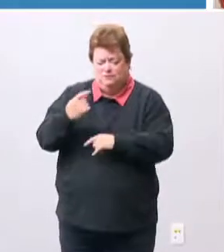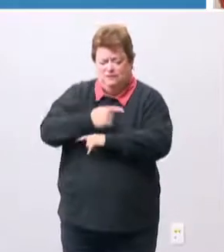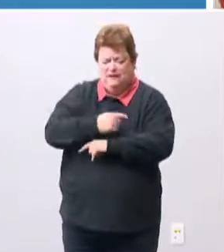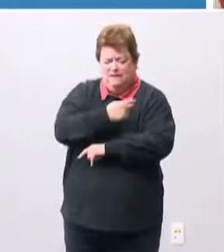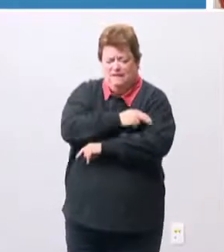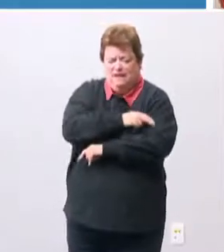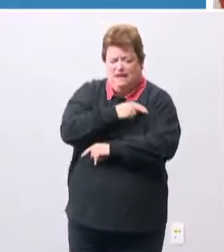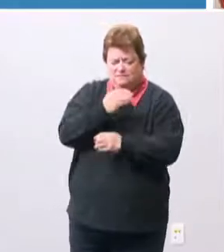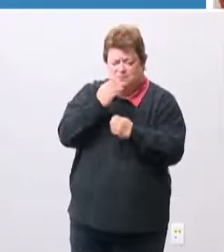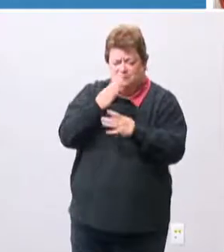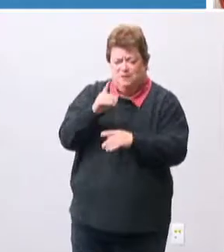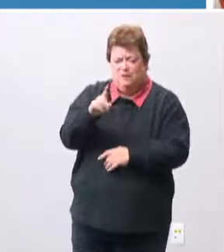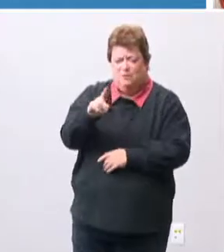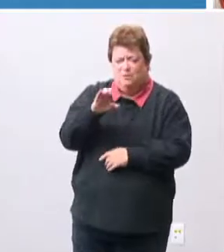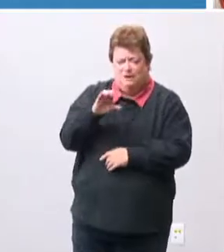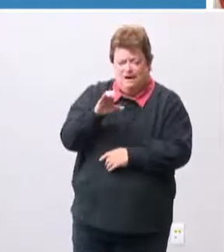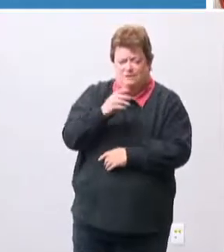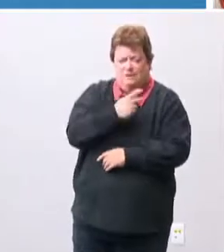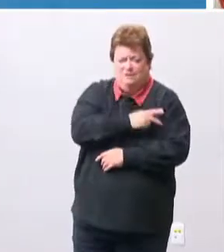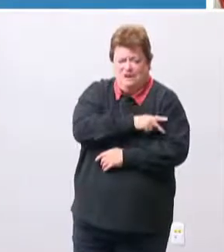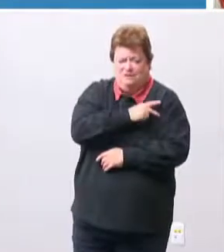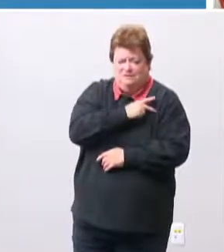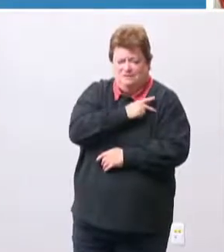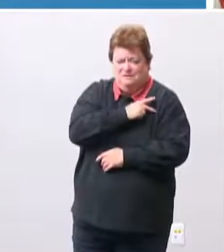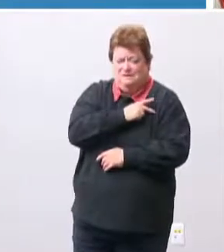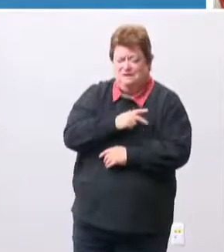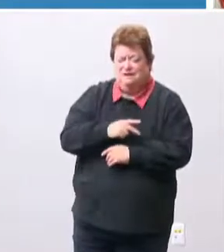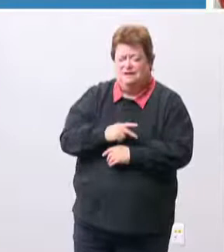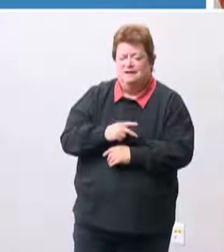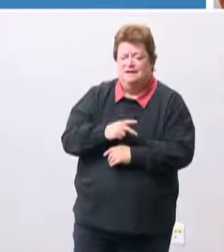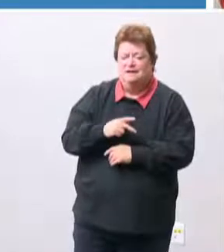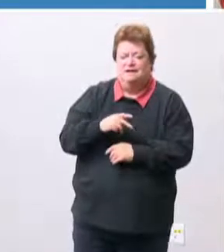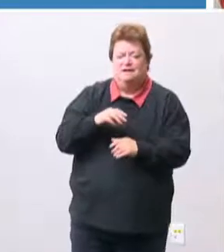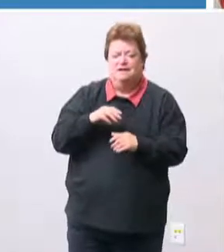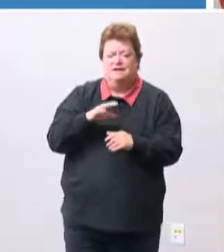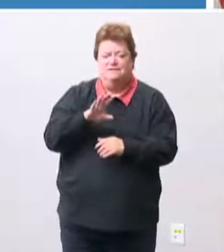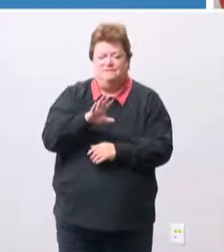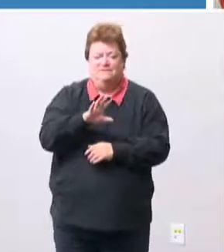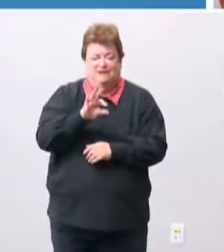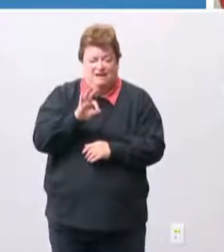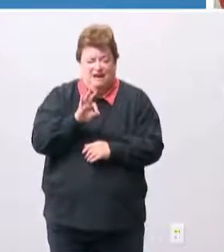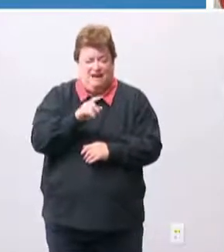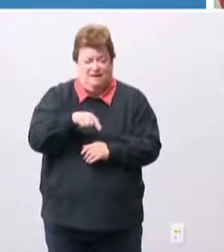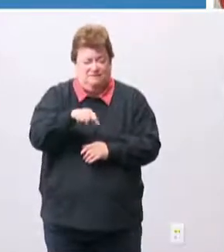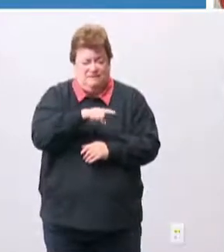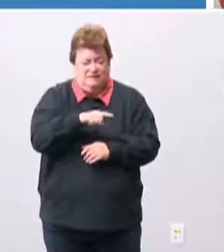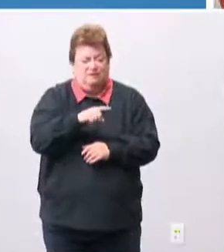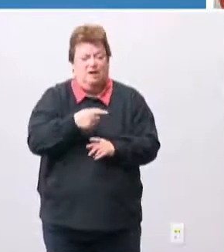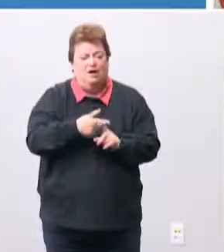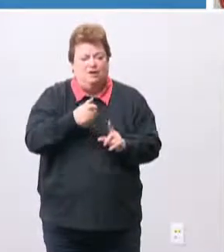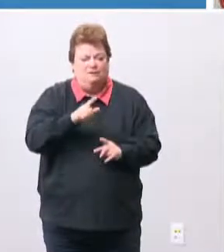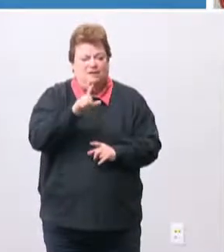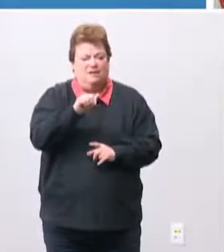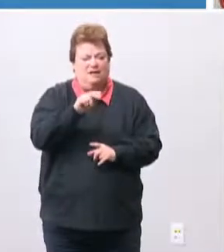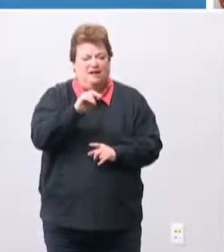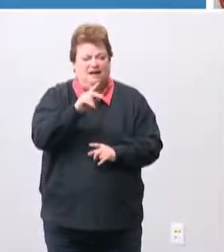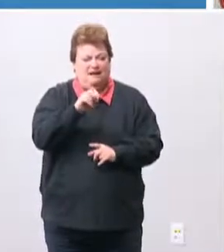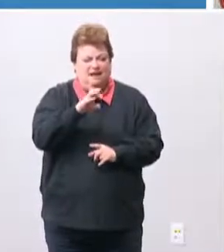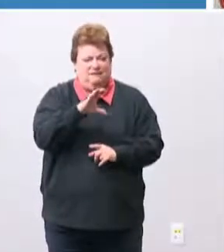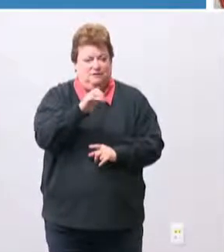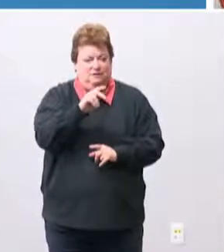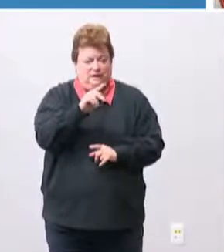report 100 COVID-19 patients hospitalized. 59 of those are from Lancaster